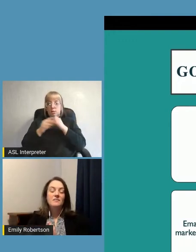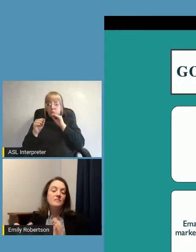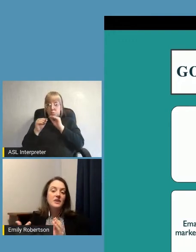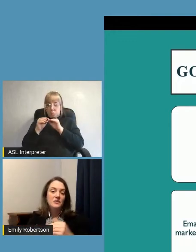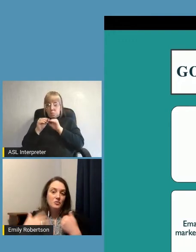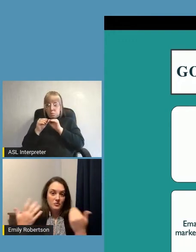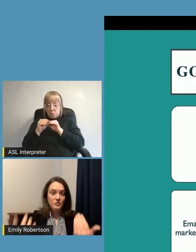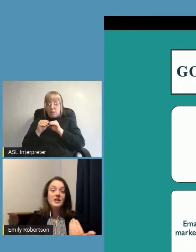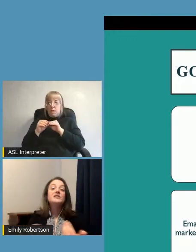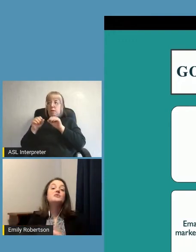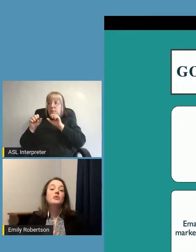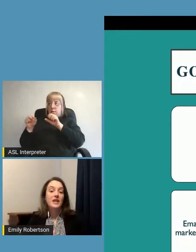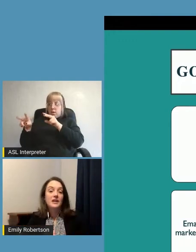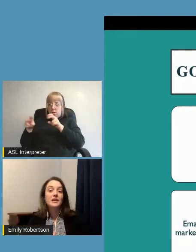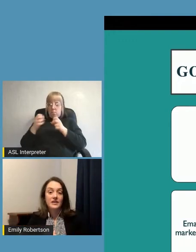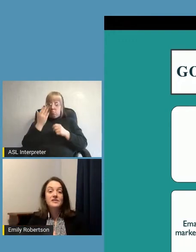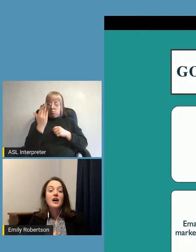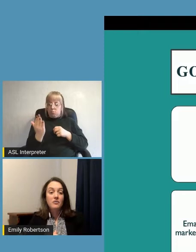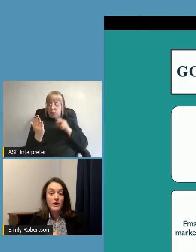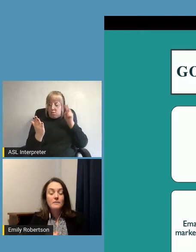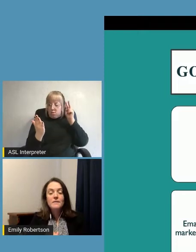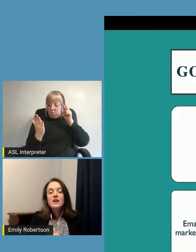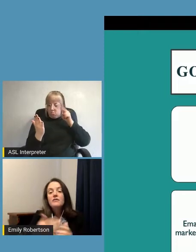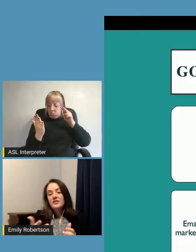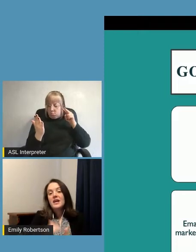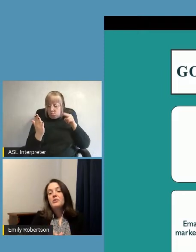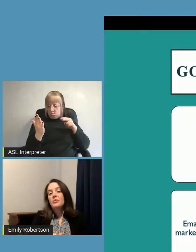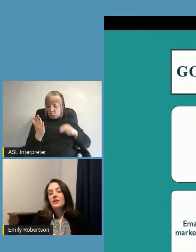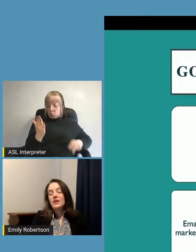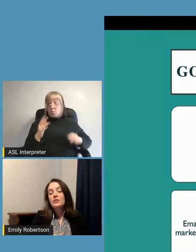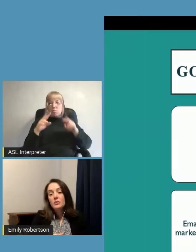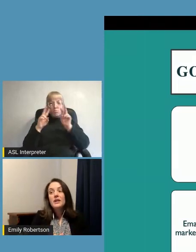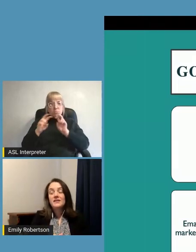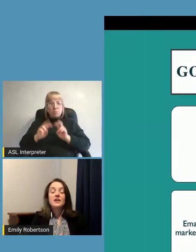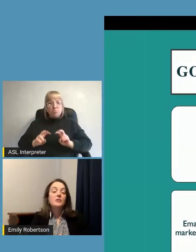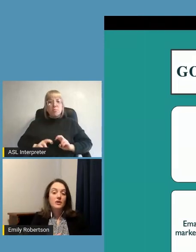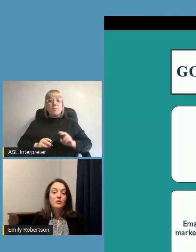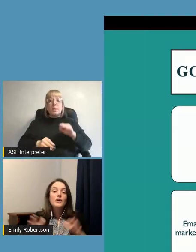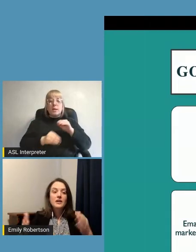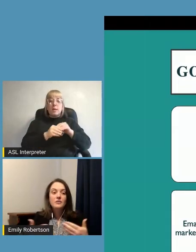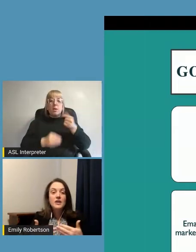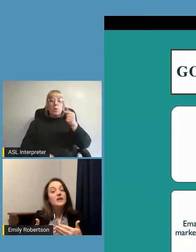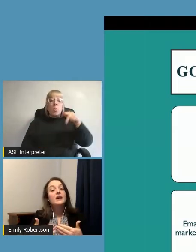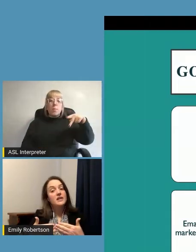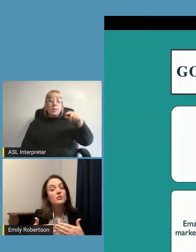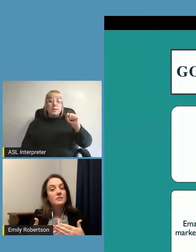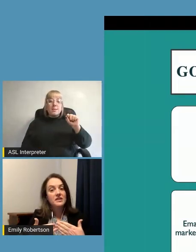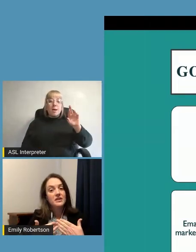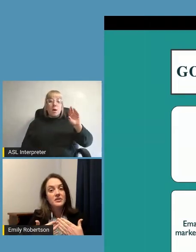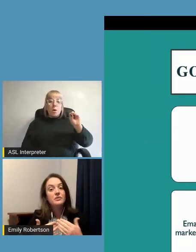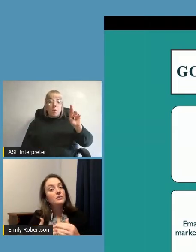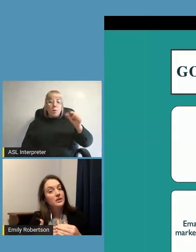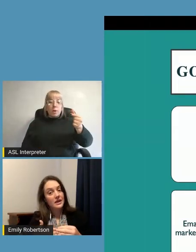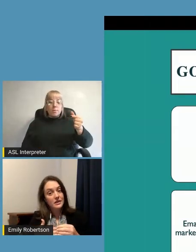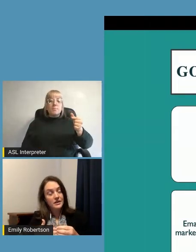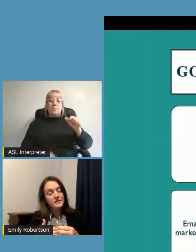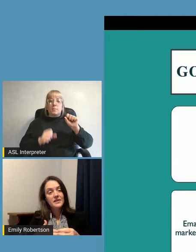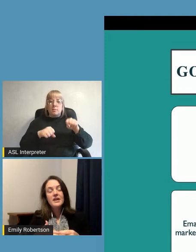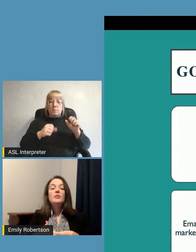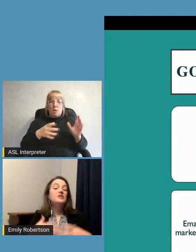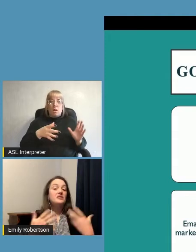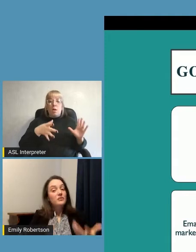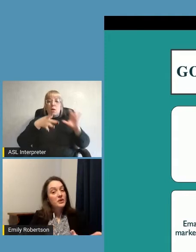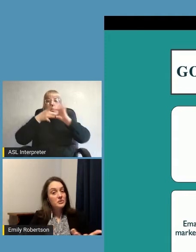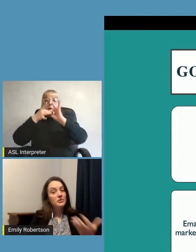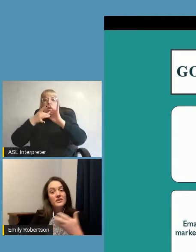it within stored analytics software. For example, within goreplace.org, we connect our website to Google